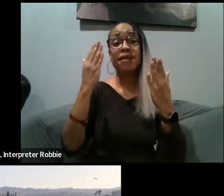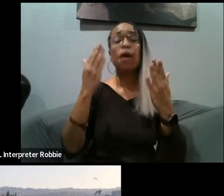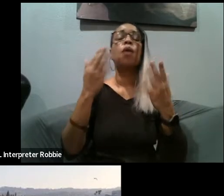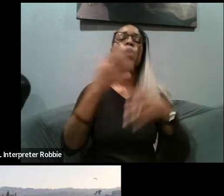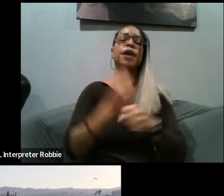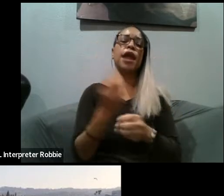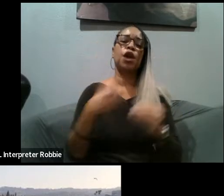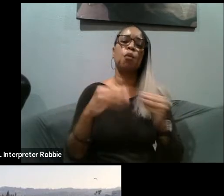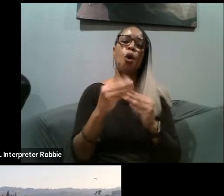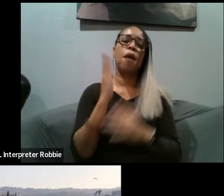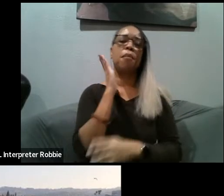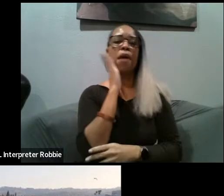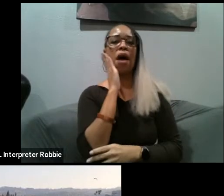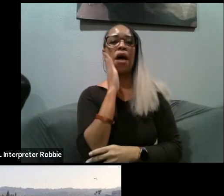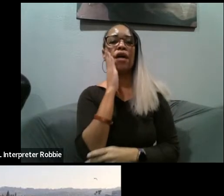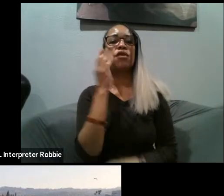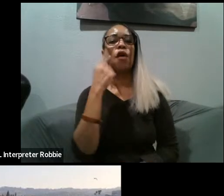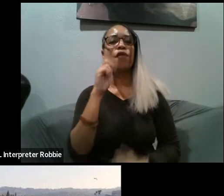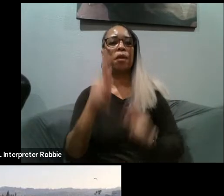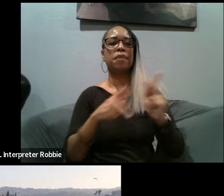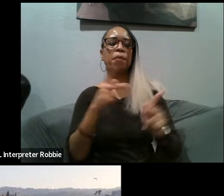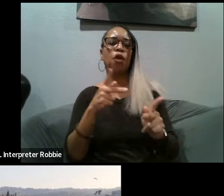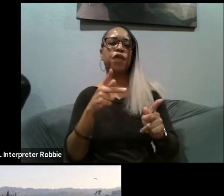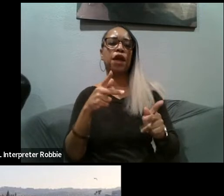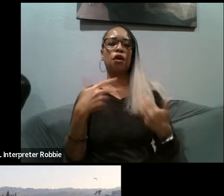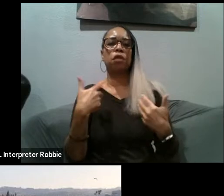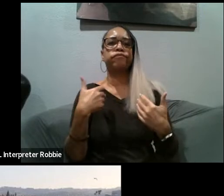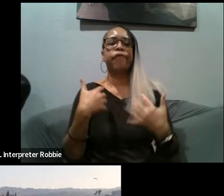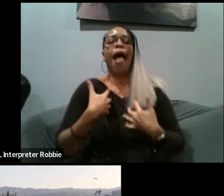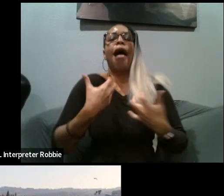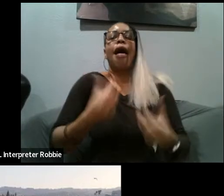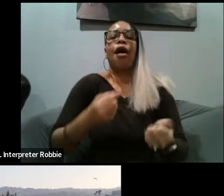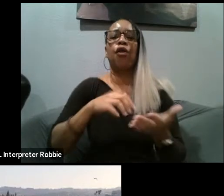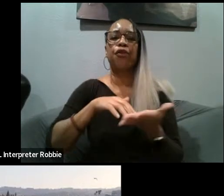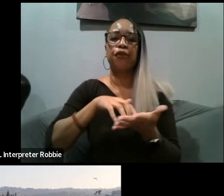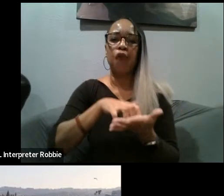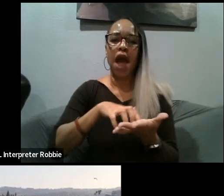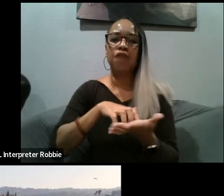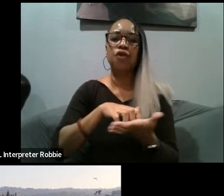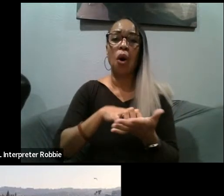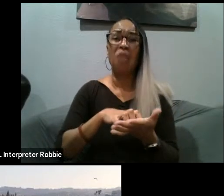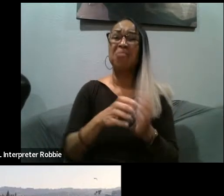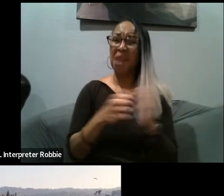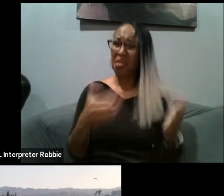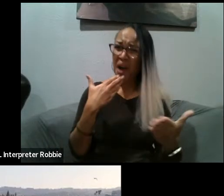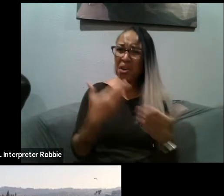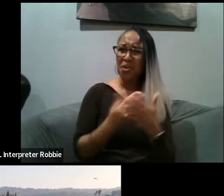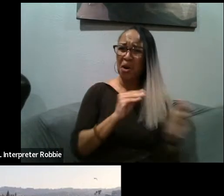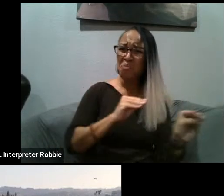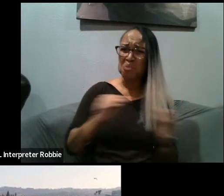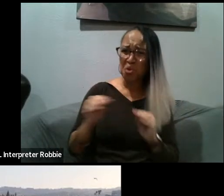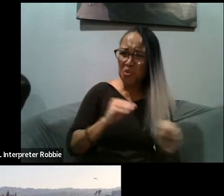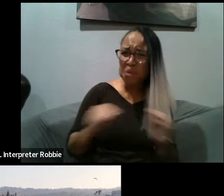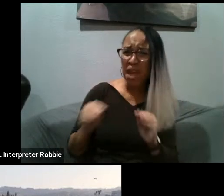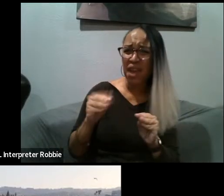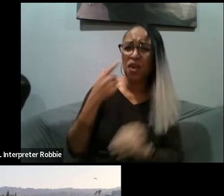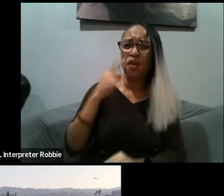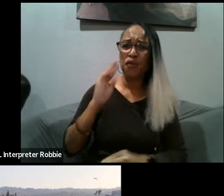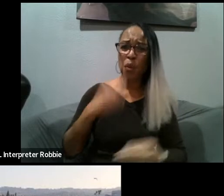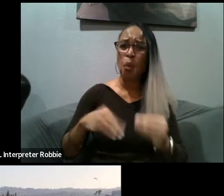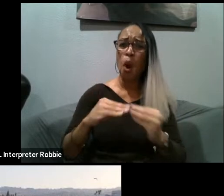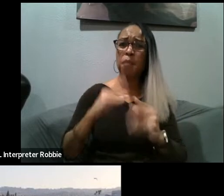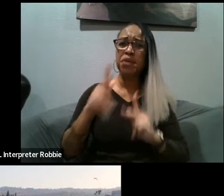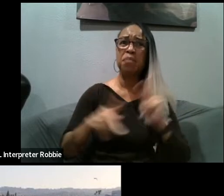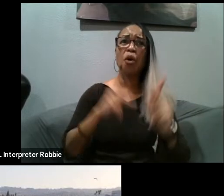people, particularly those who are medically fragile, into housing. We've had a lot of really good movement, I think, in terms of getting more people who